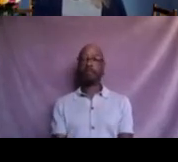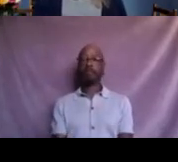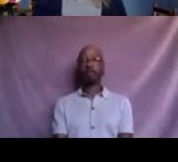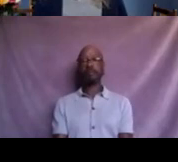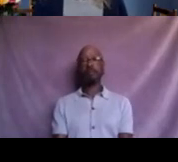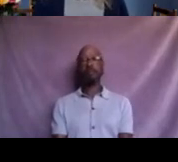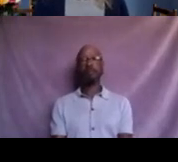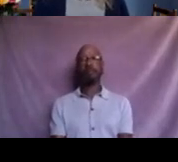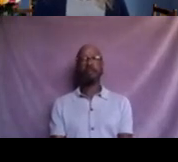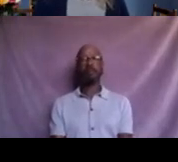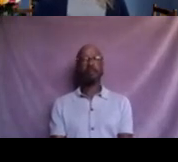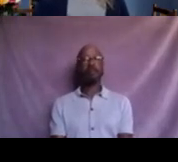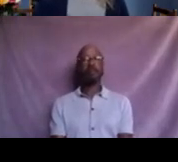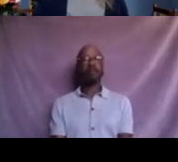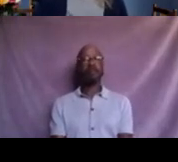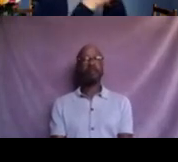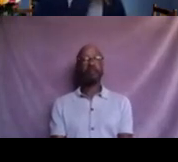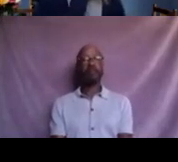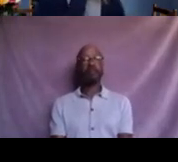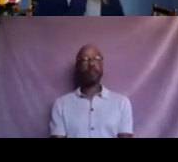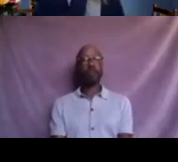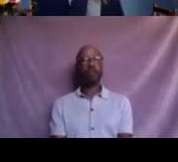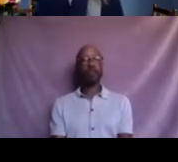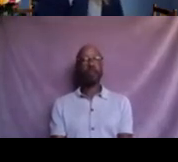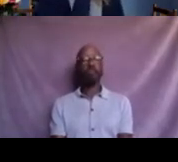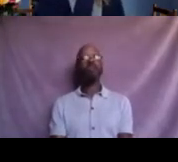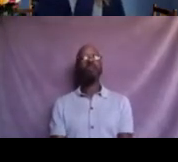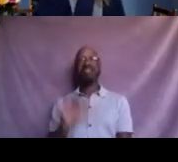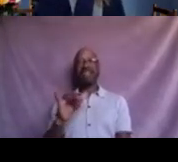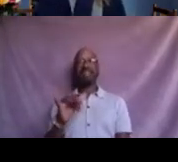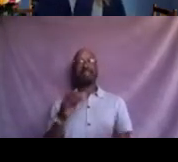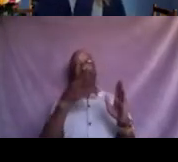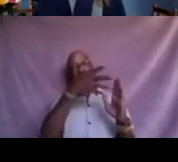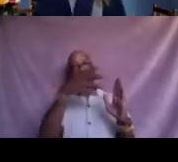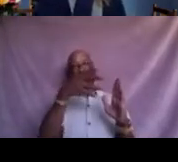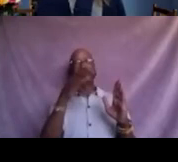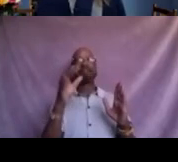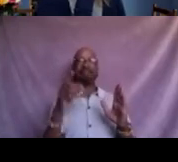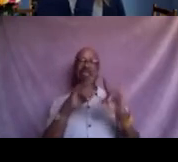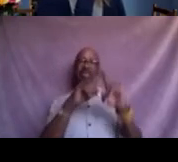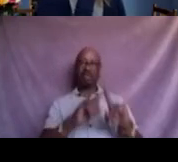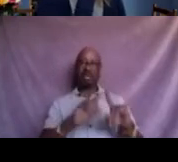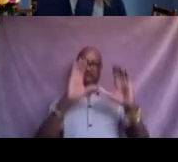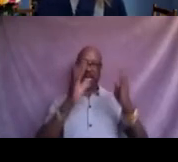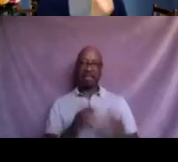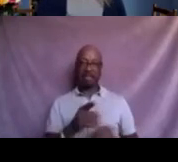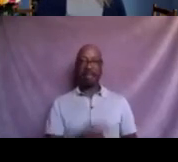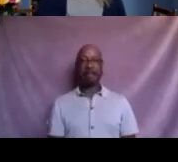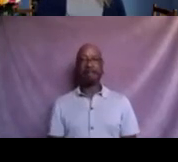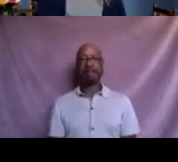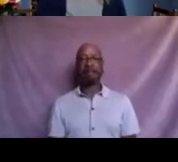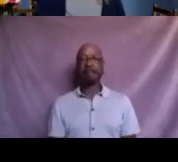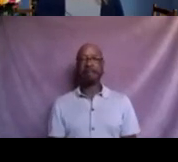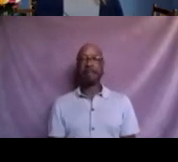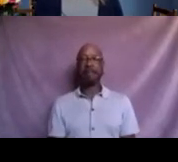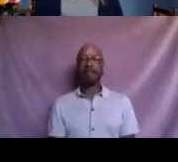it. All right, that is up here. It's the stack of pancakes. That's how I get to different classes. Okay,